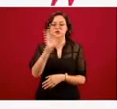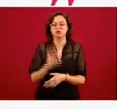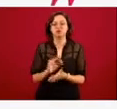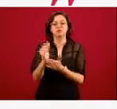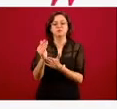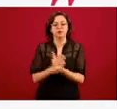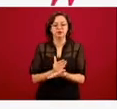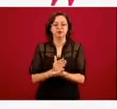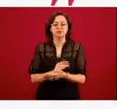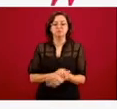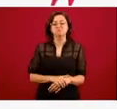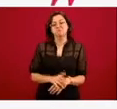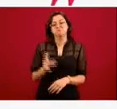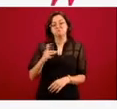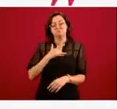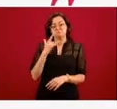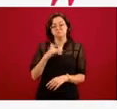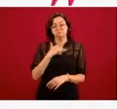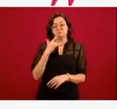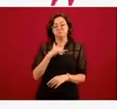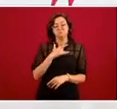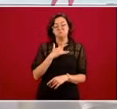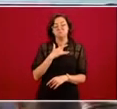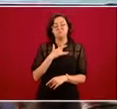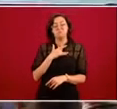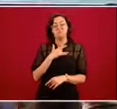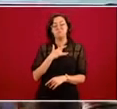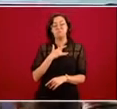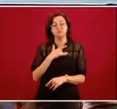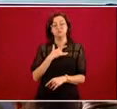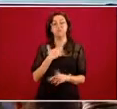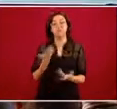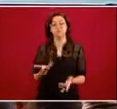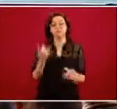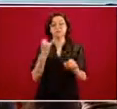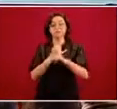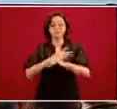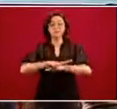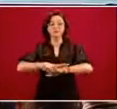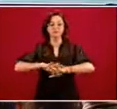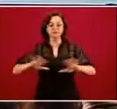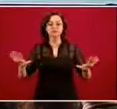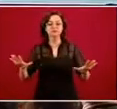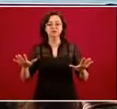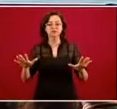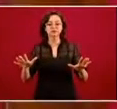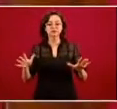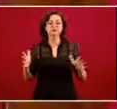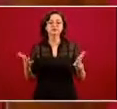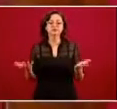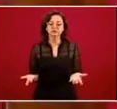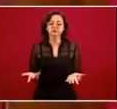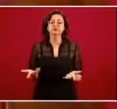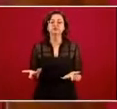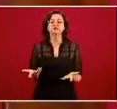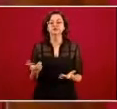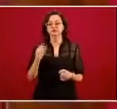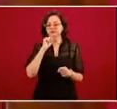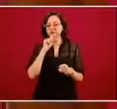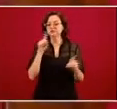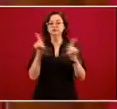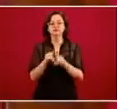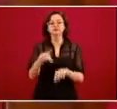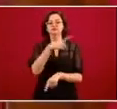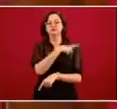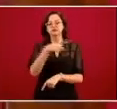and Tlaxcala has been staying at home almost 20% more than before. That is the range. This